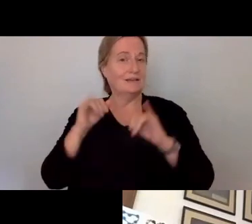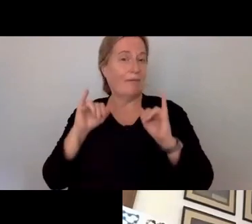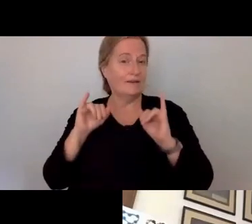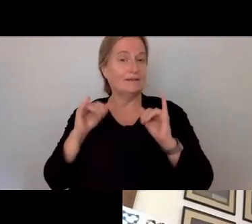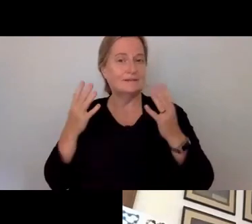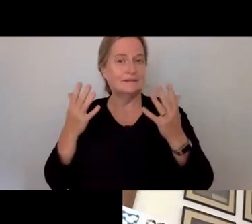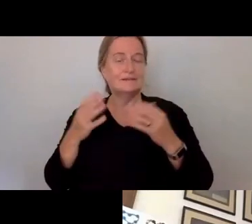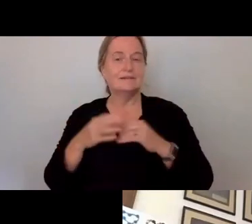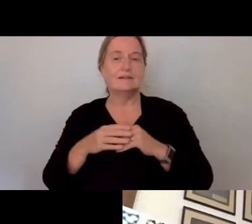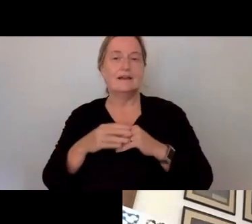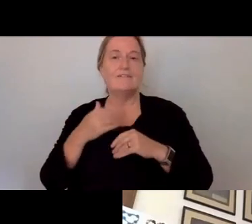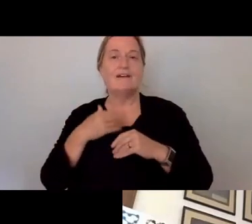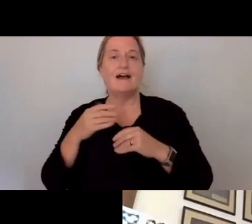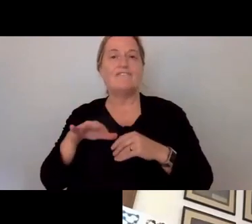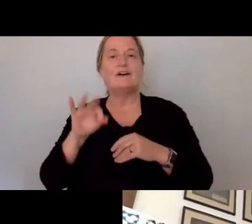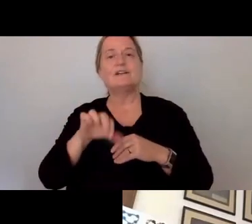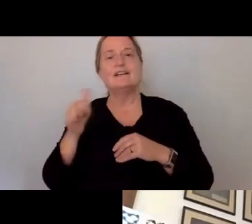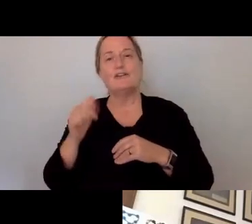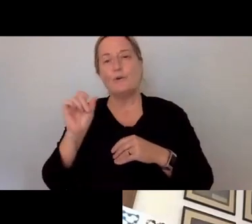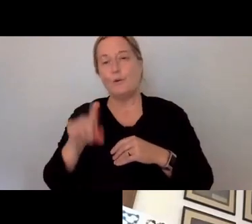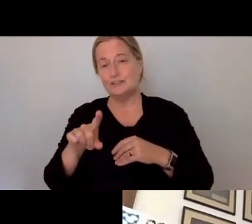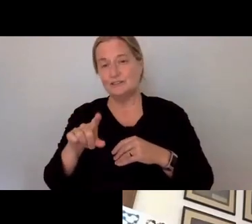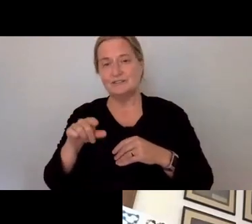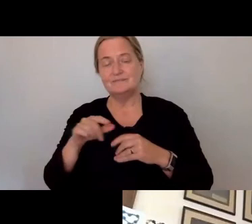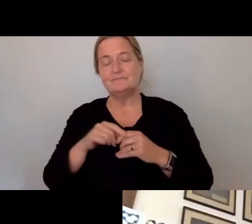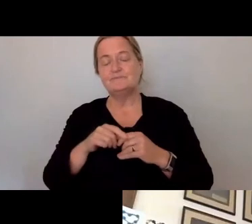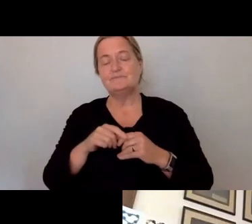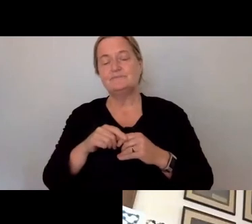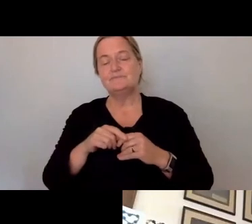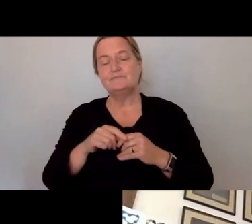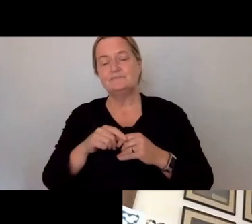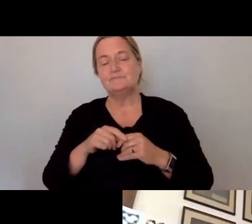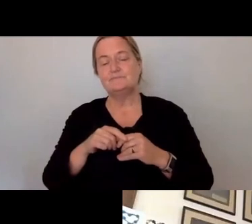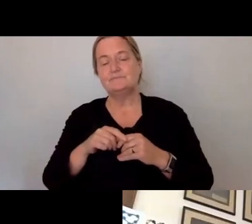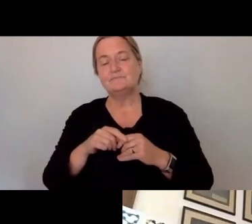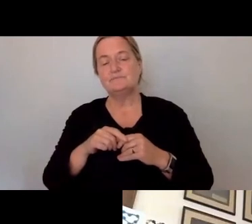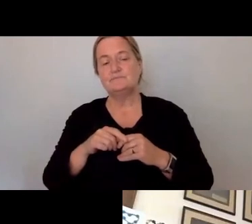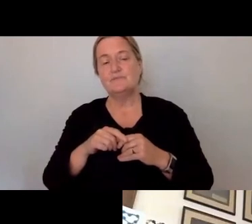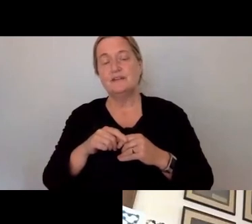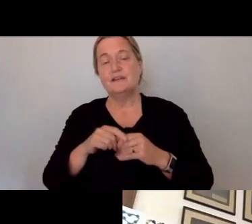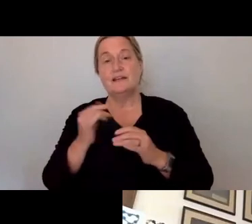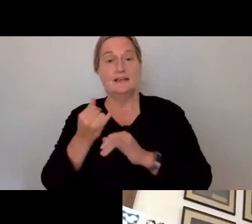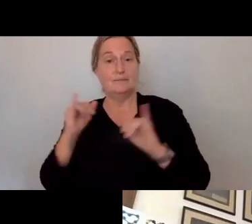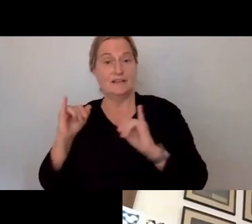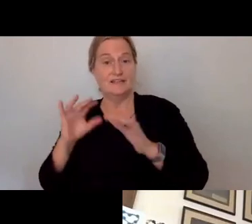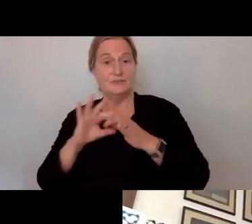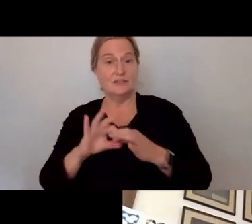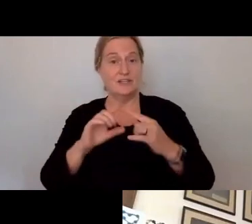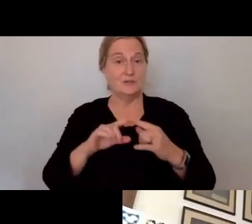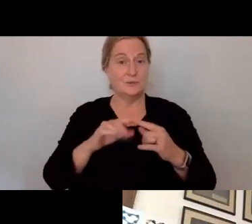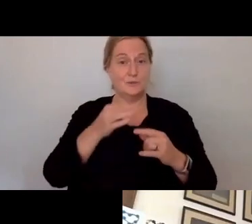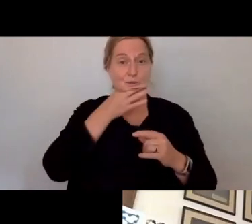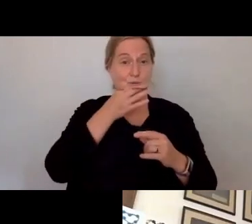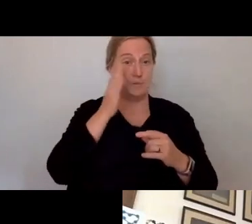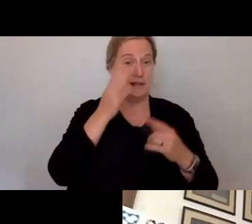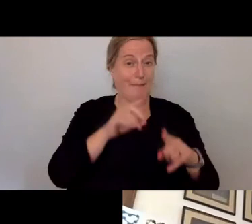question here in our Q&A that kind of connects independence with the upcoming election, with polling places and people with disabilities